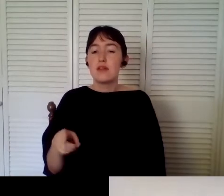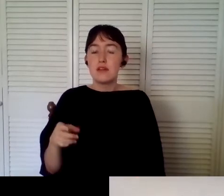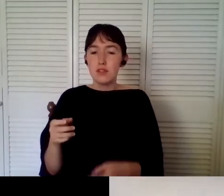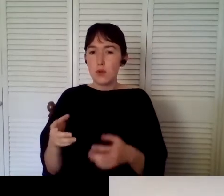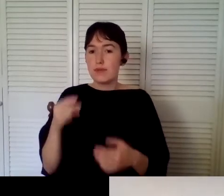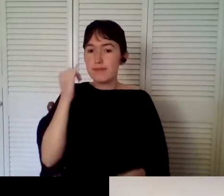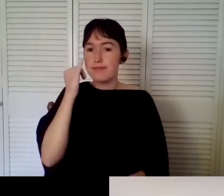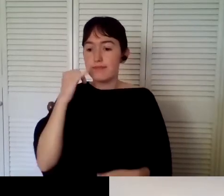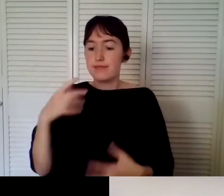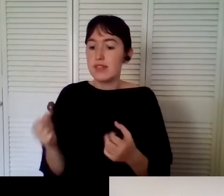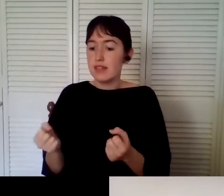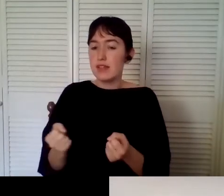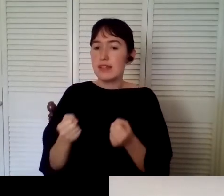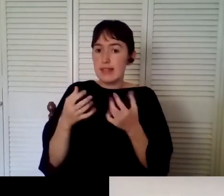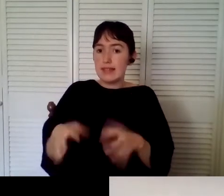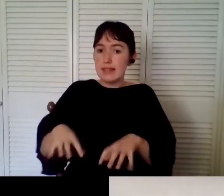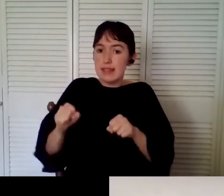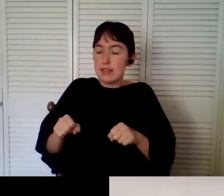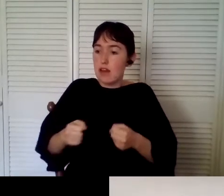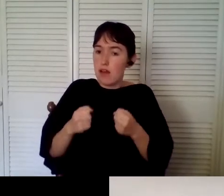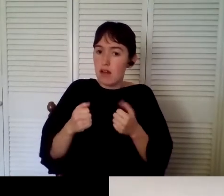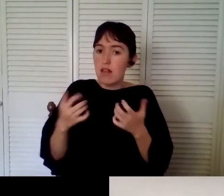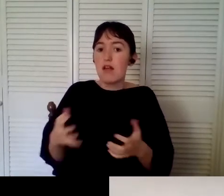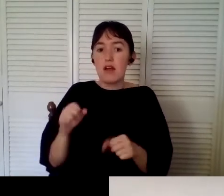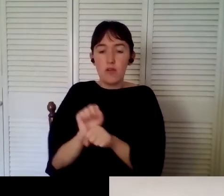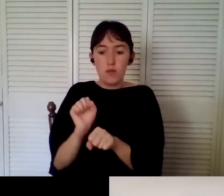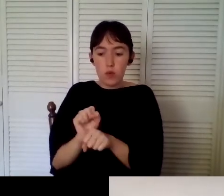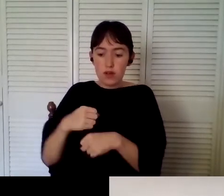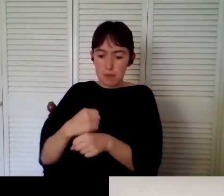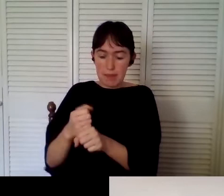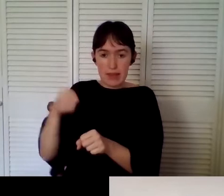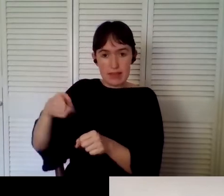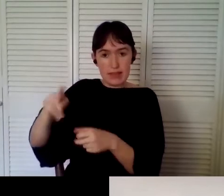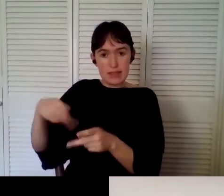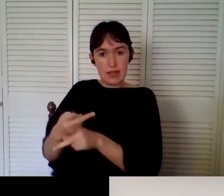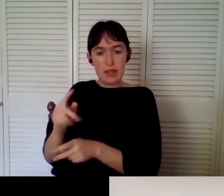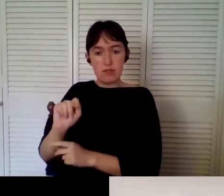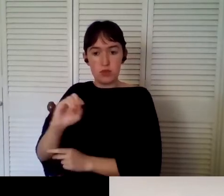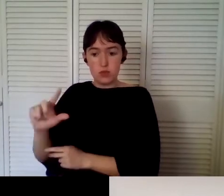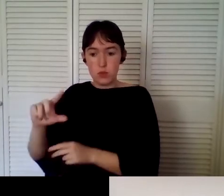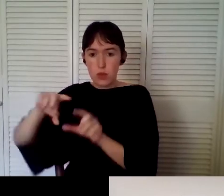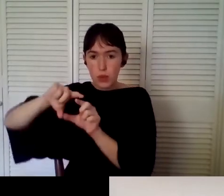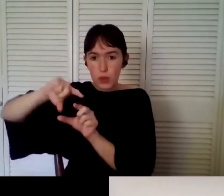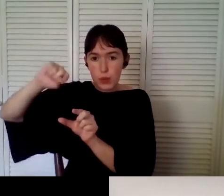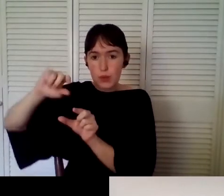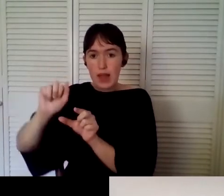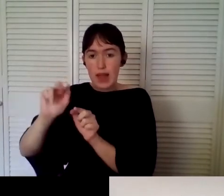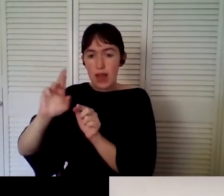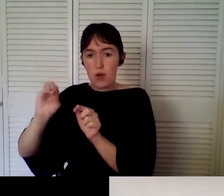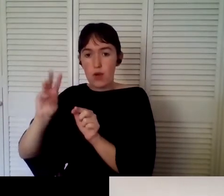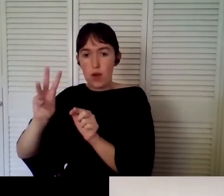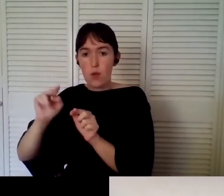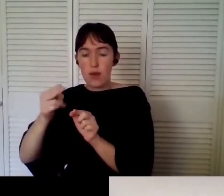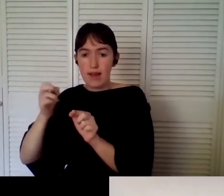often applications that involved men. Right. And there were a lot of this bias that men were the primary flint knappers. Flint knapping